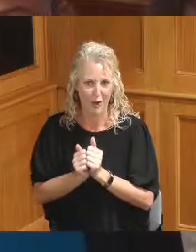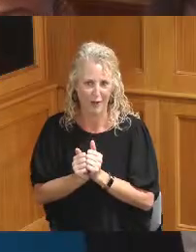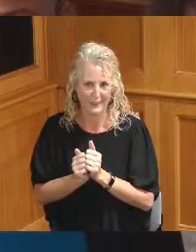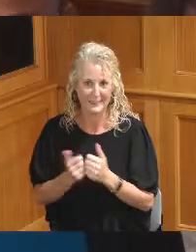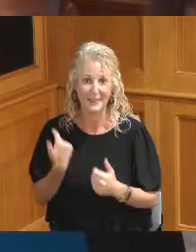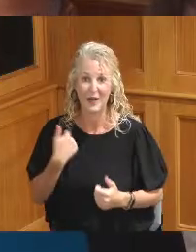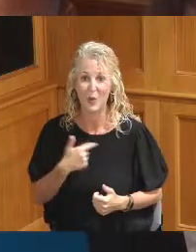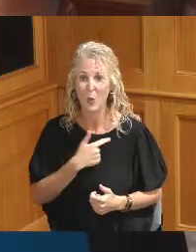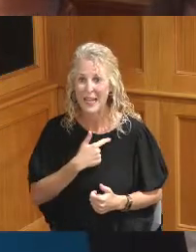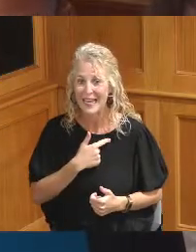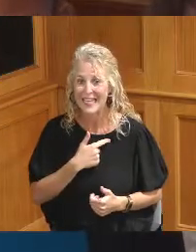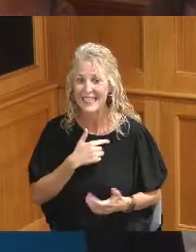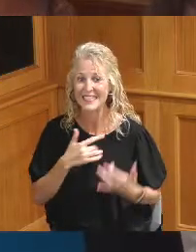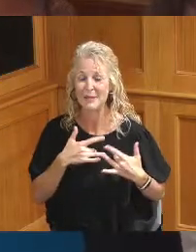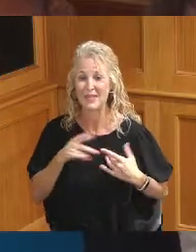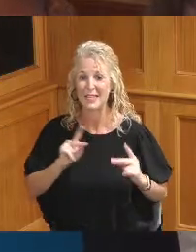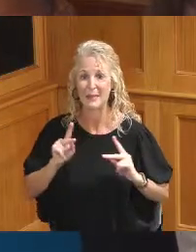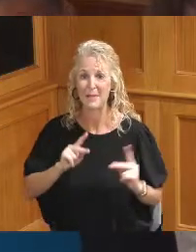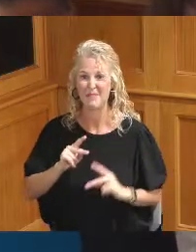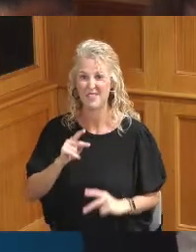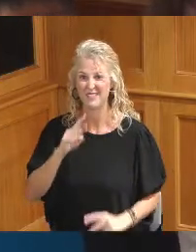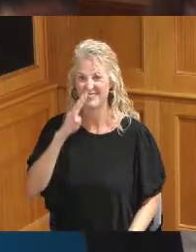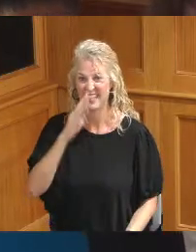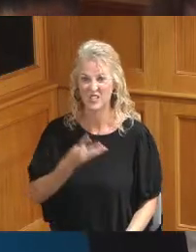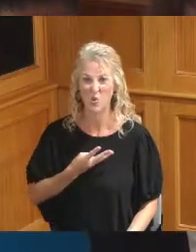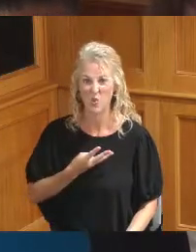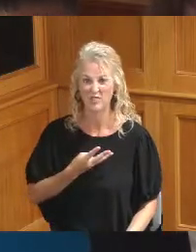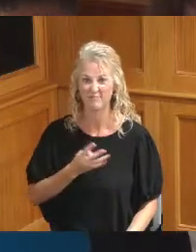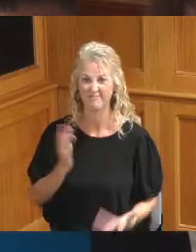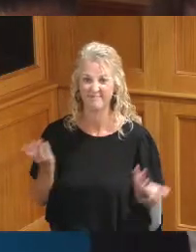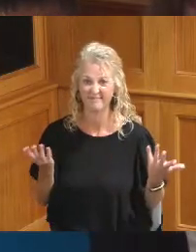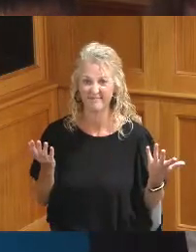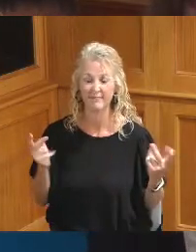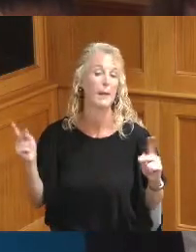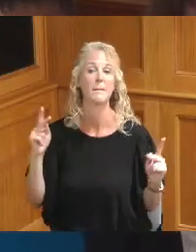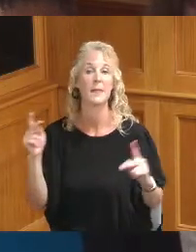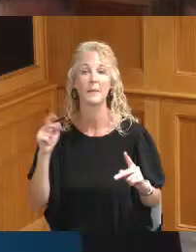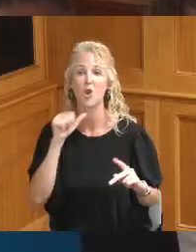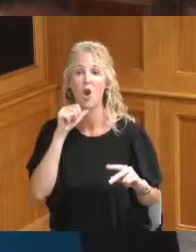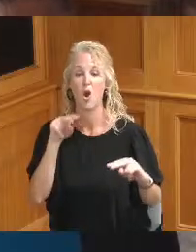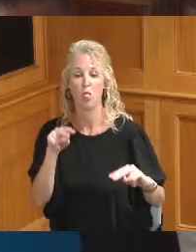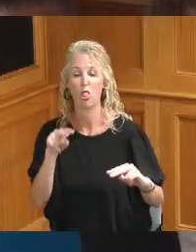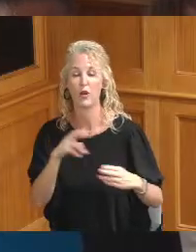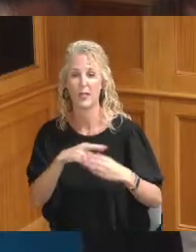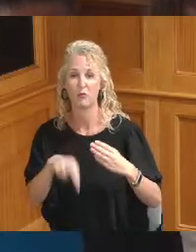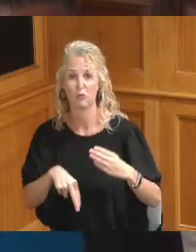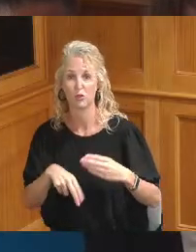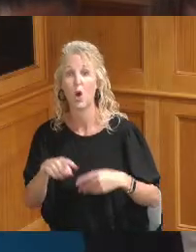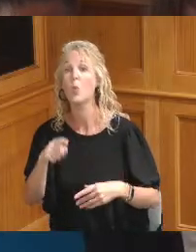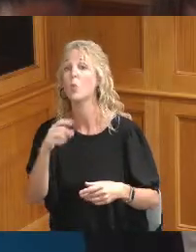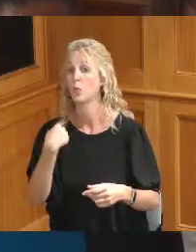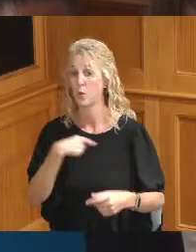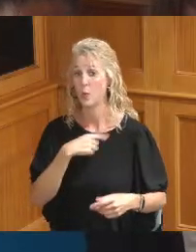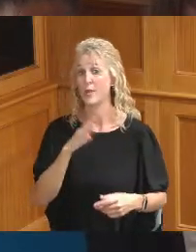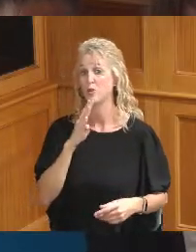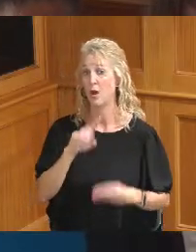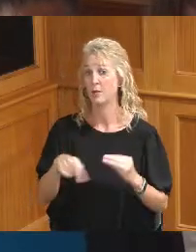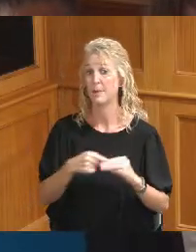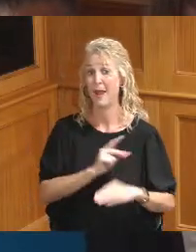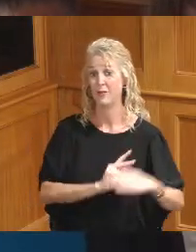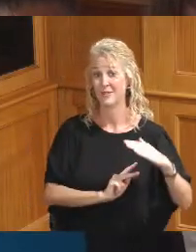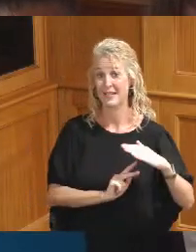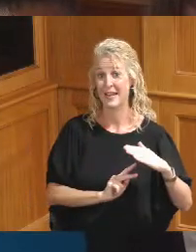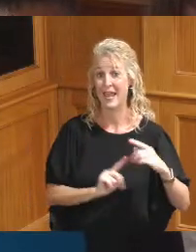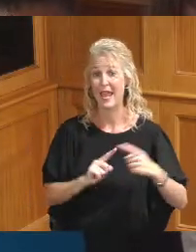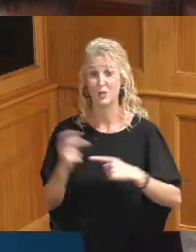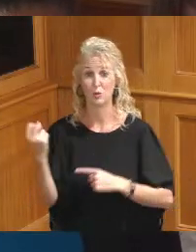said, we're left out of the conversation. No one checks on the outcomes. We mentioned K-12. I started in the system at